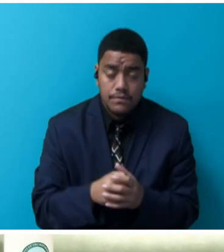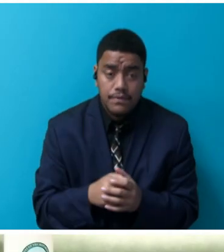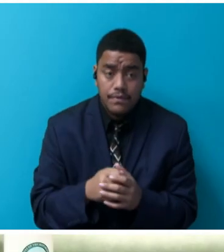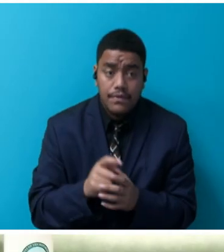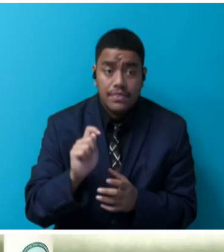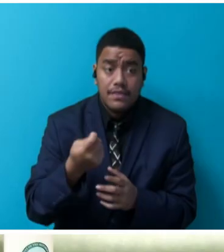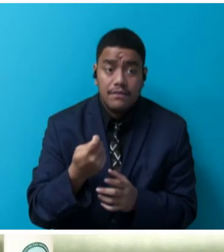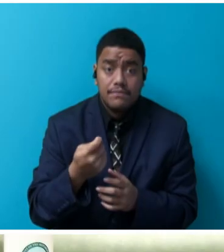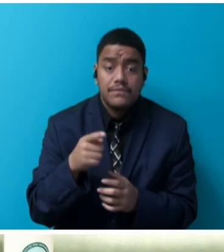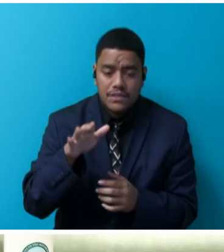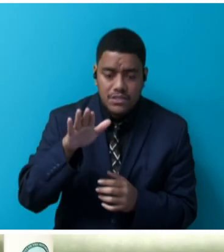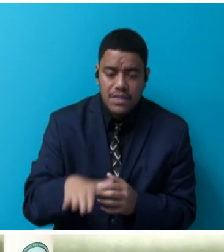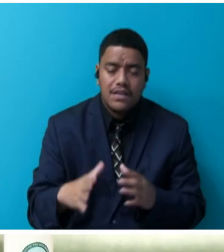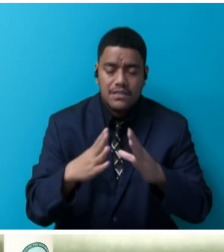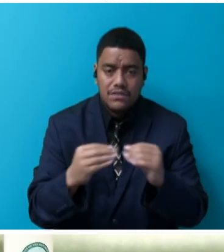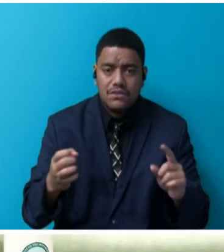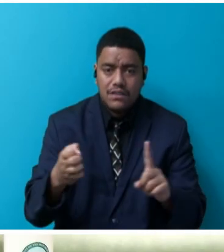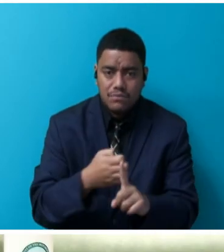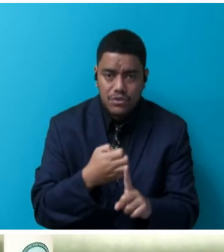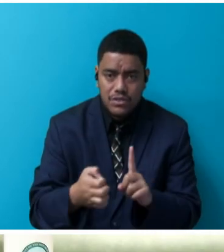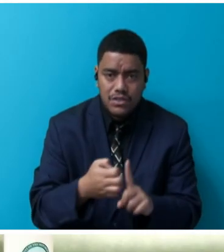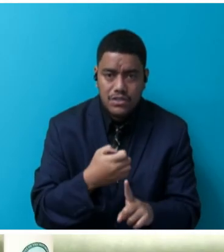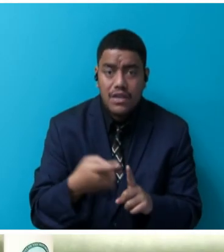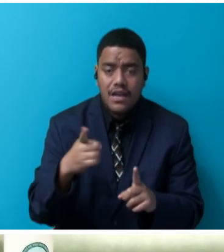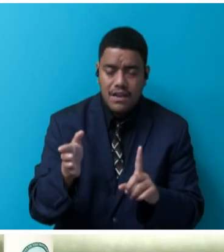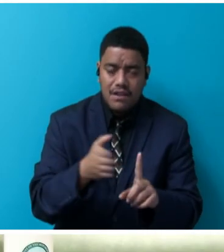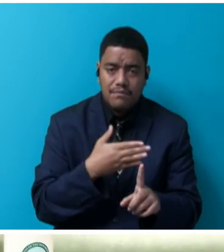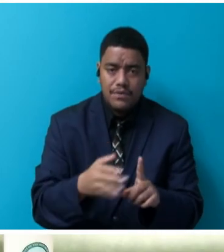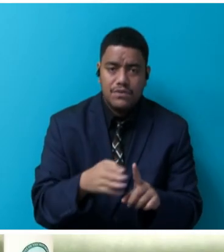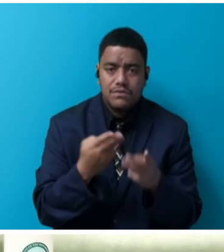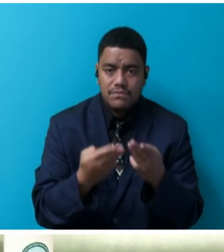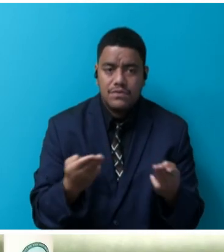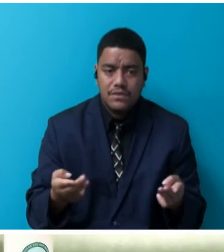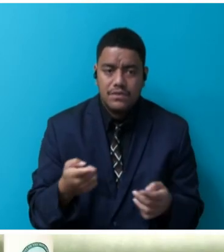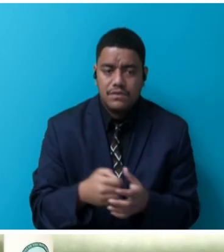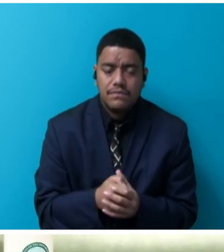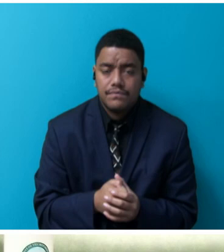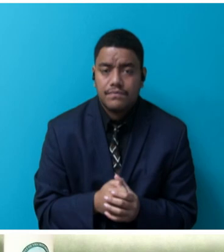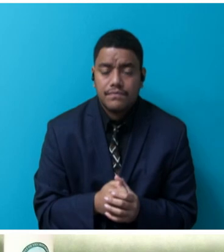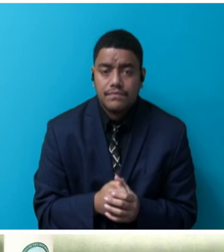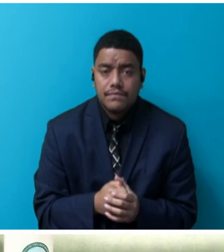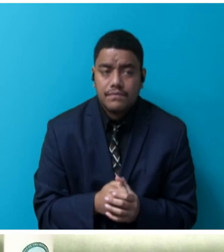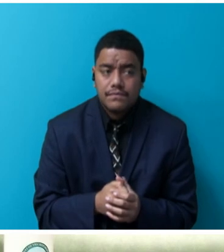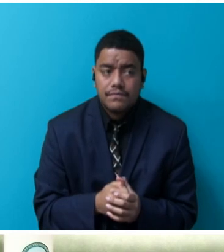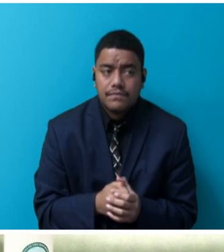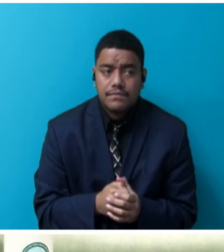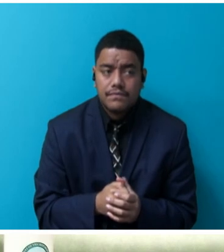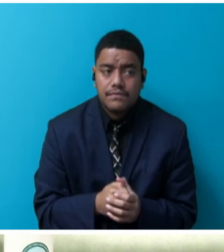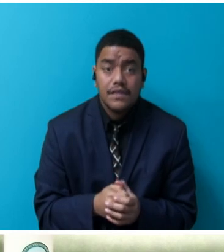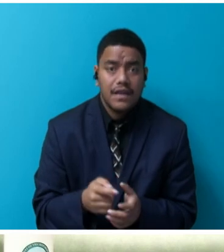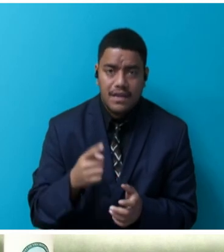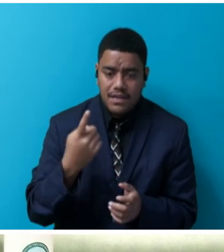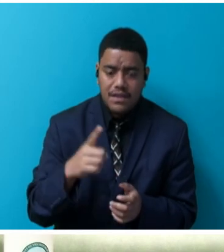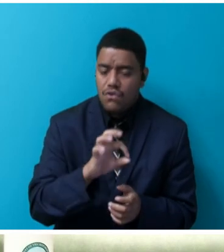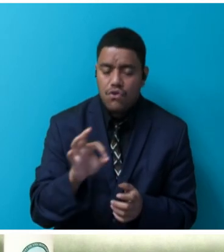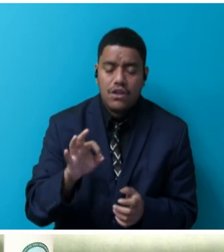is child sexual exploitation and abuse material, or CSAM, and not child pornography.